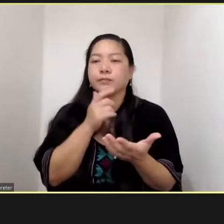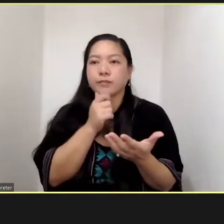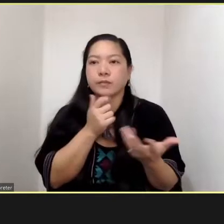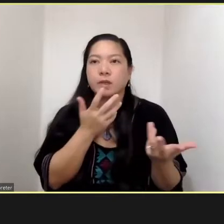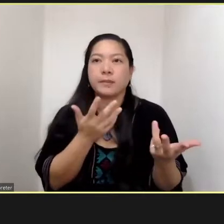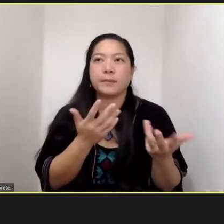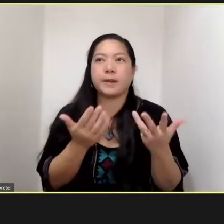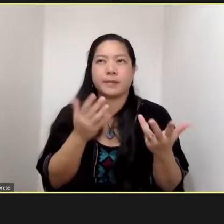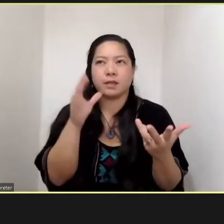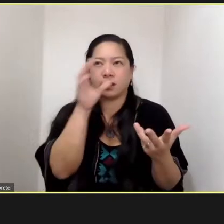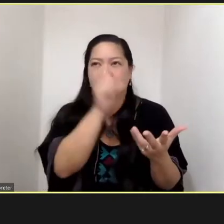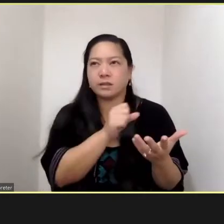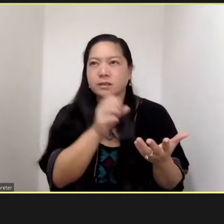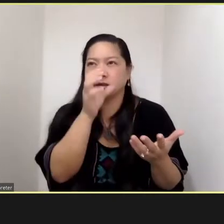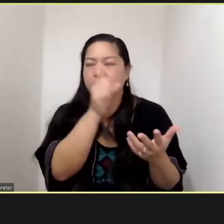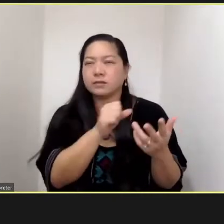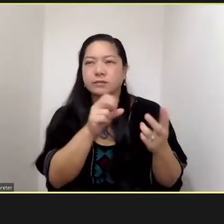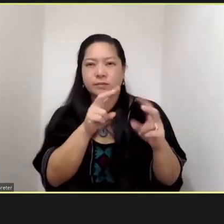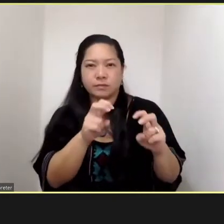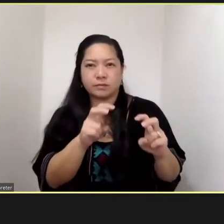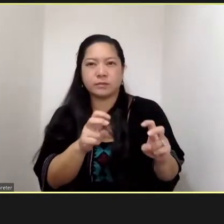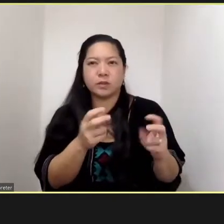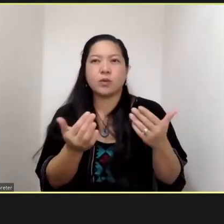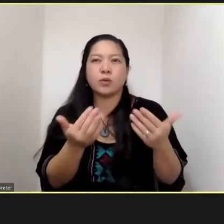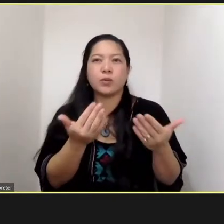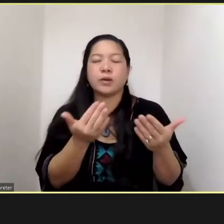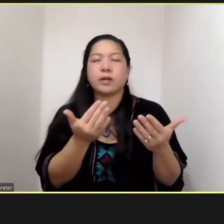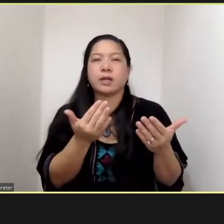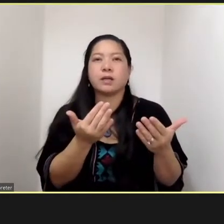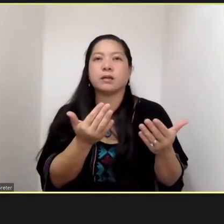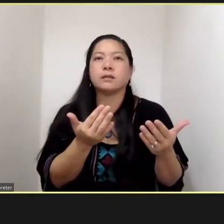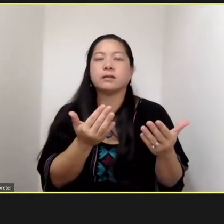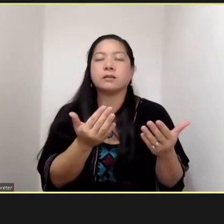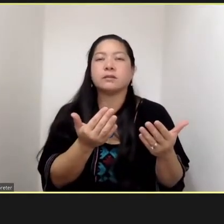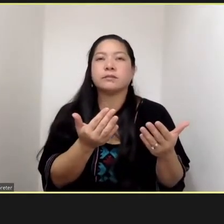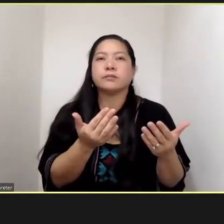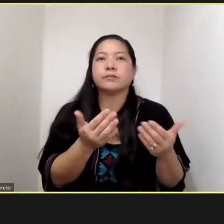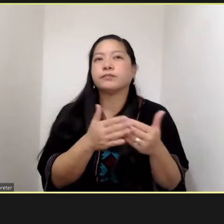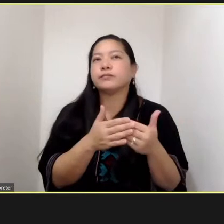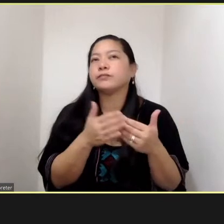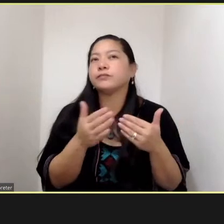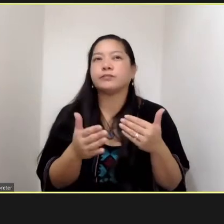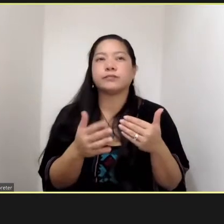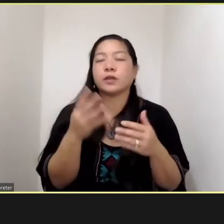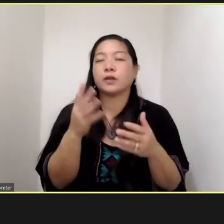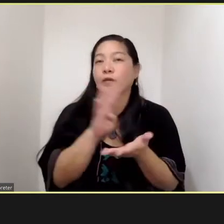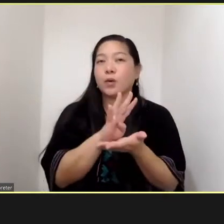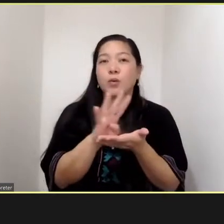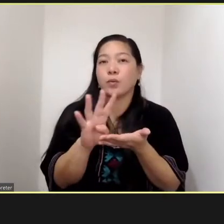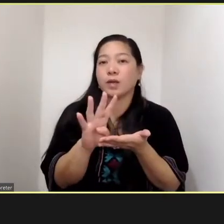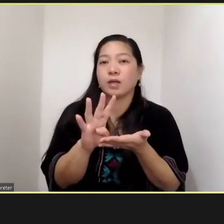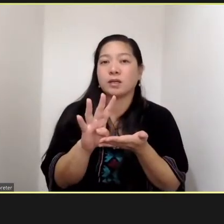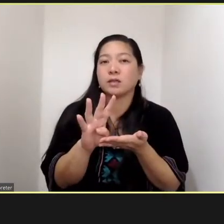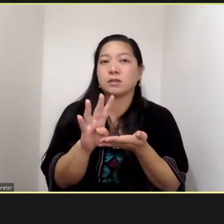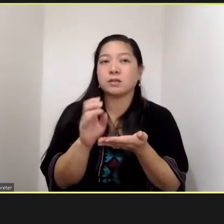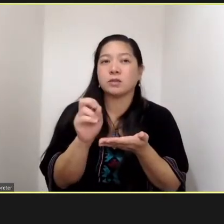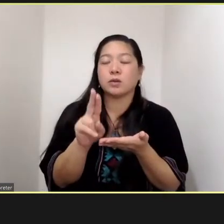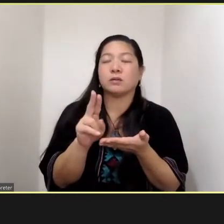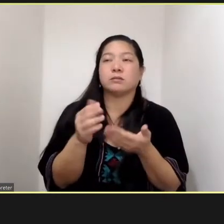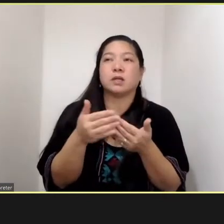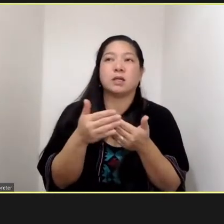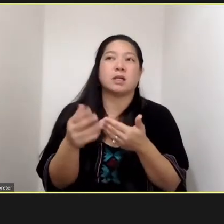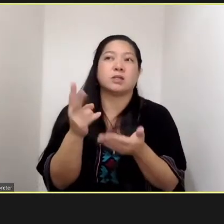logical guess and where we might be in the next 4 weeks, next 2